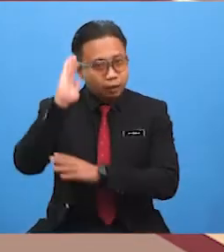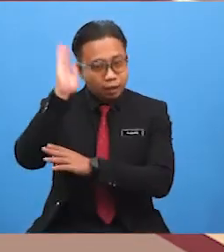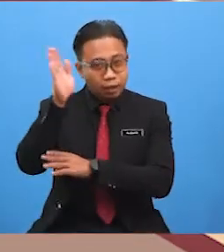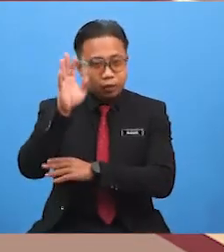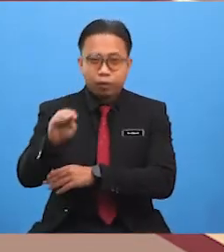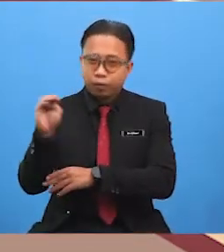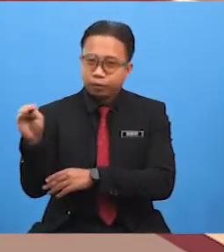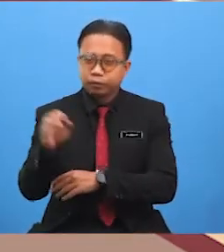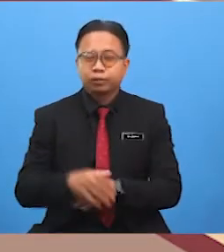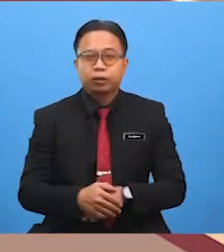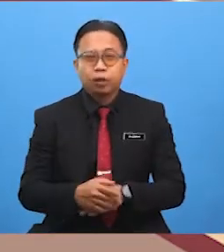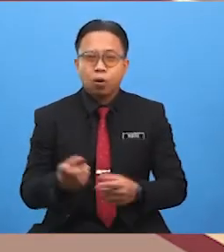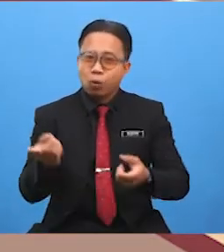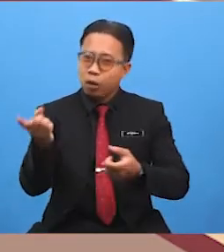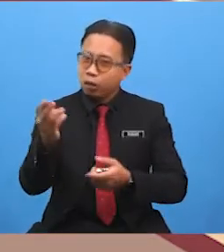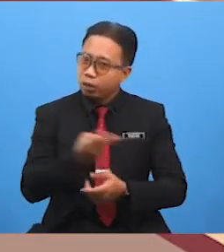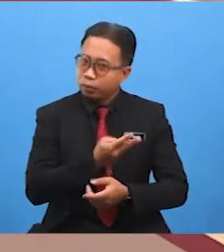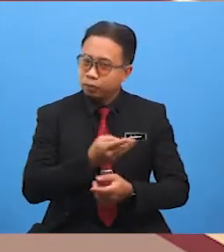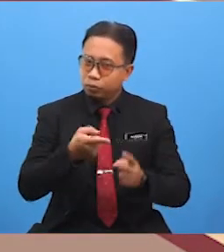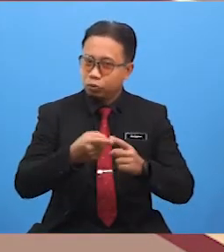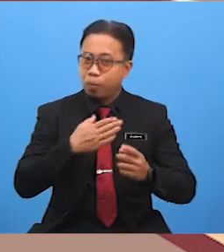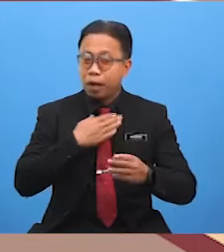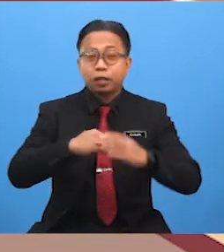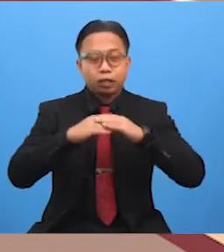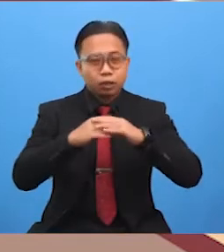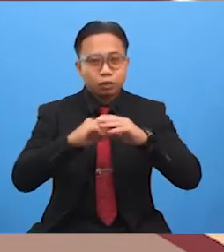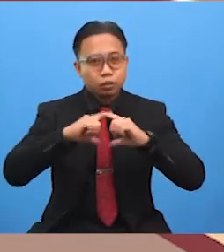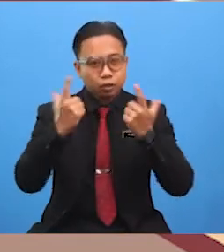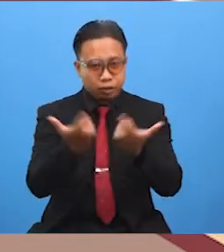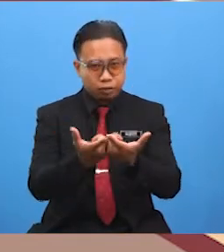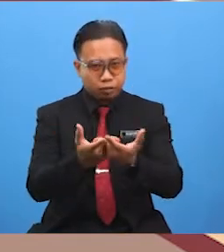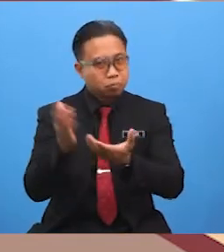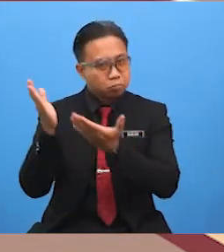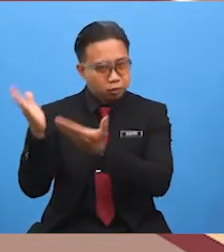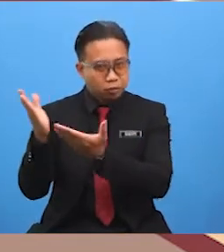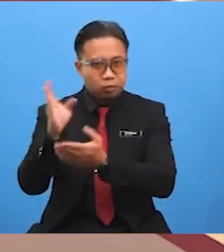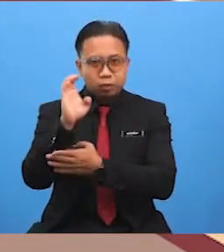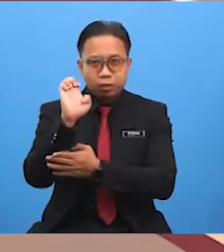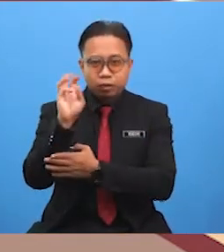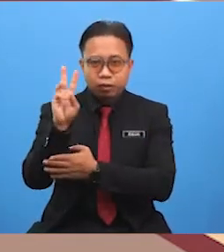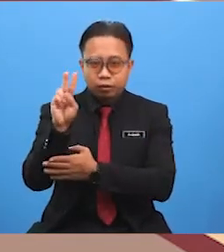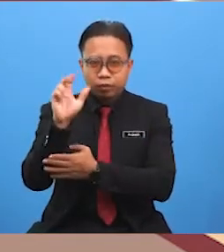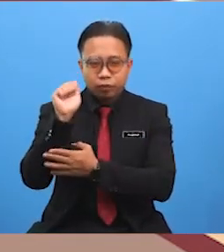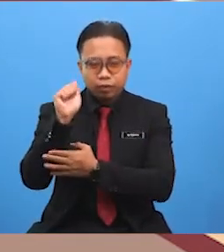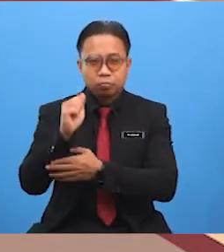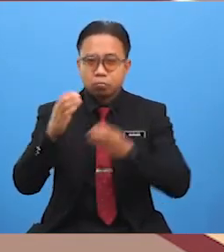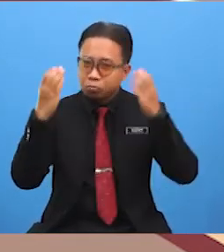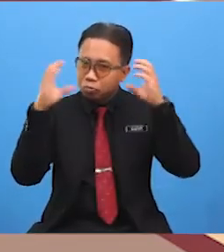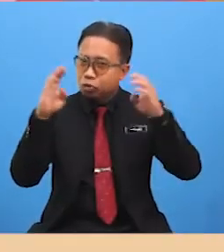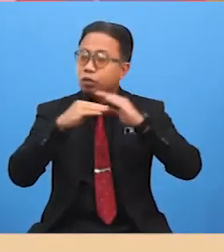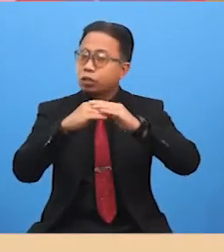Hello, children. Welcome to my English class. I am Miss Eva, your English teacher for